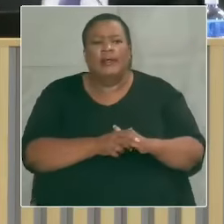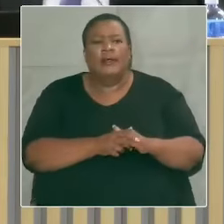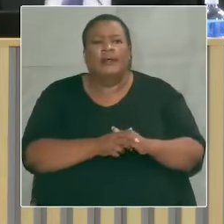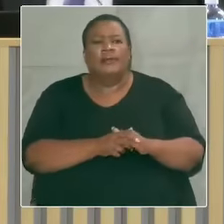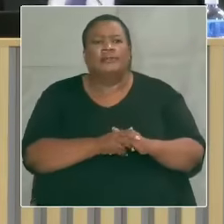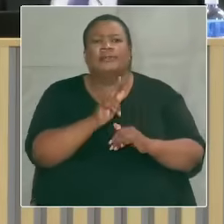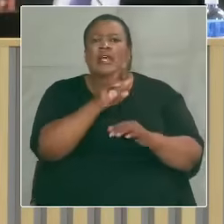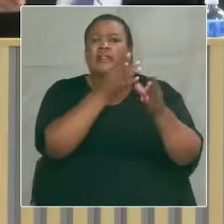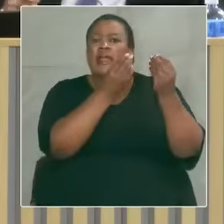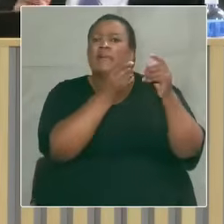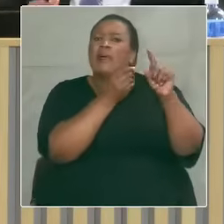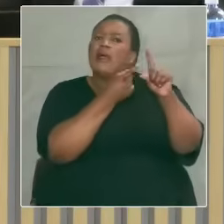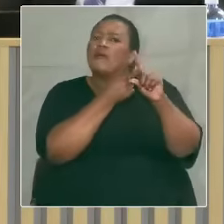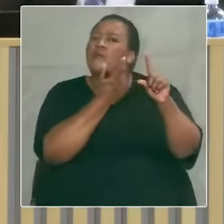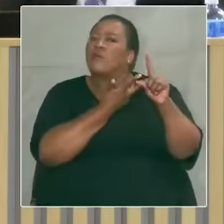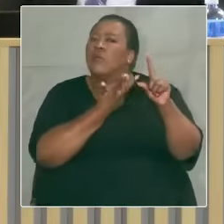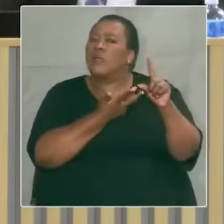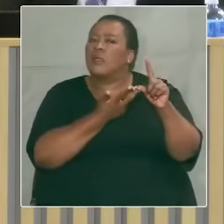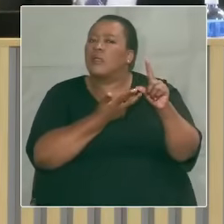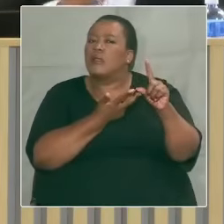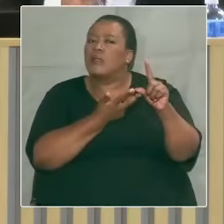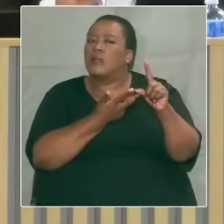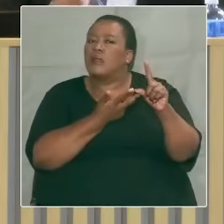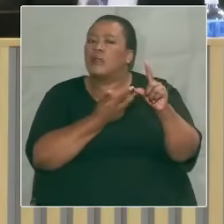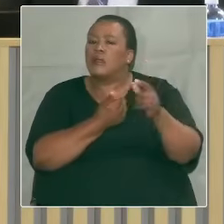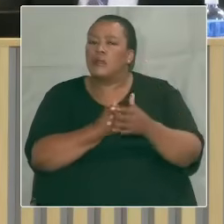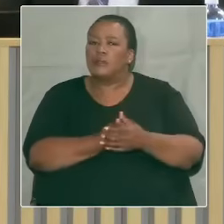Where does that number come from?